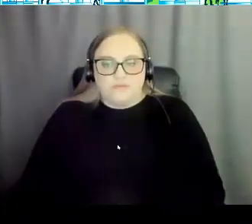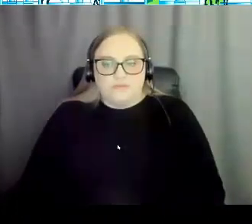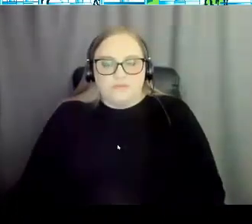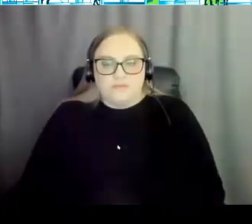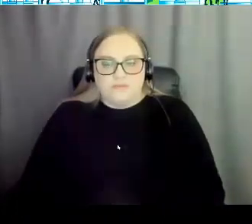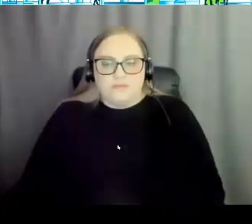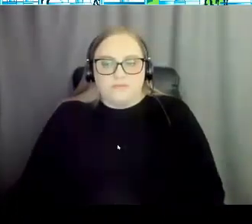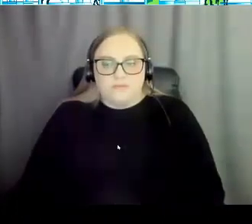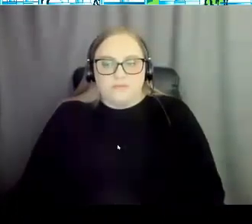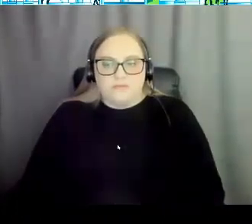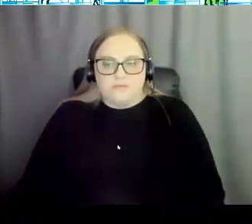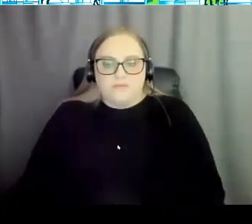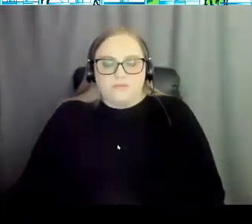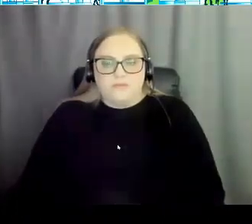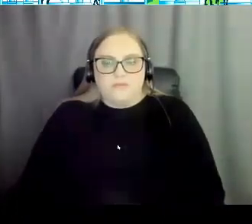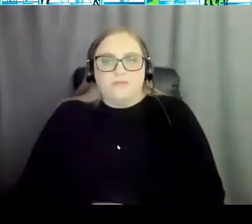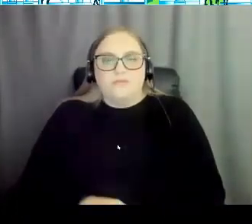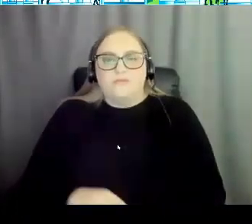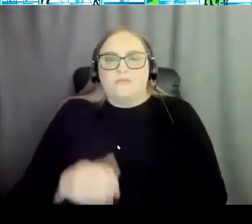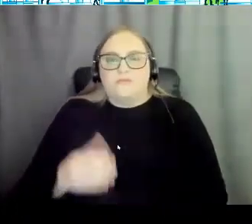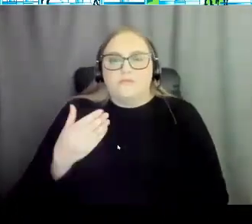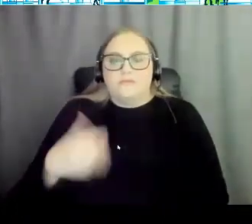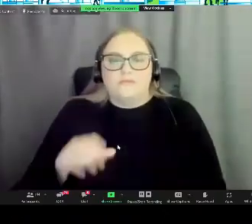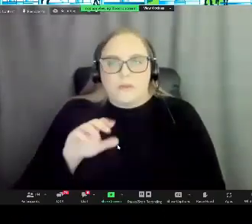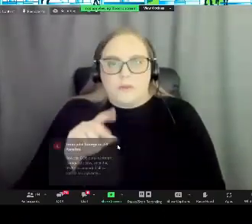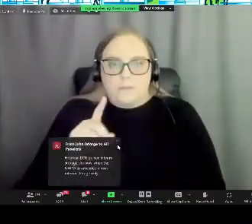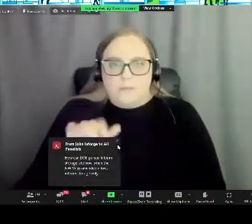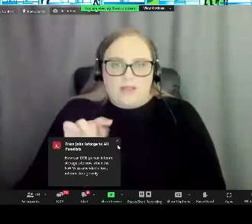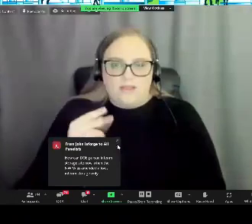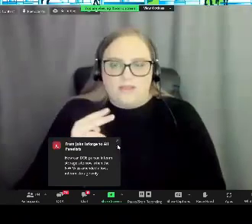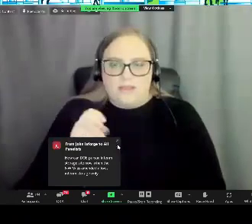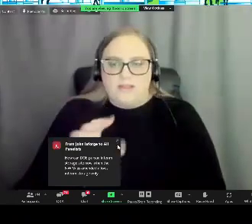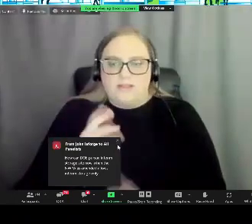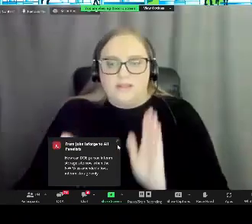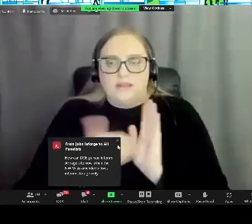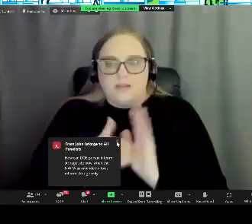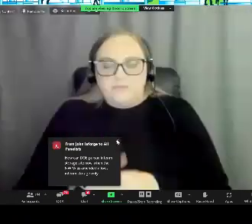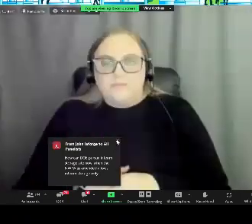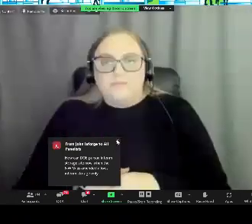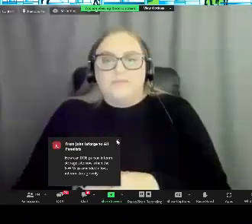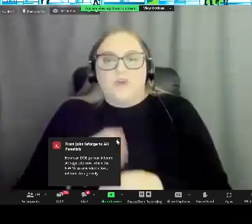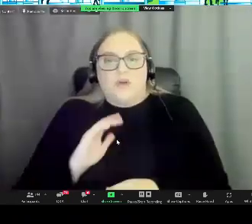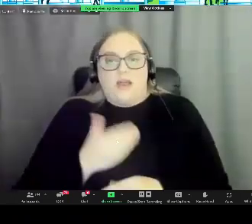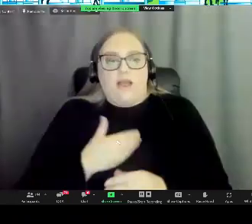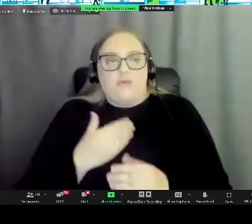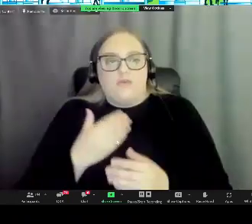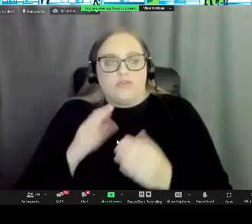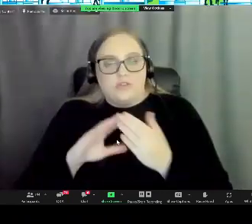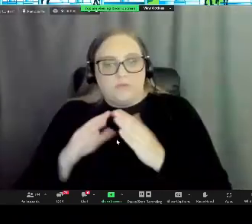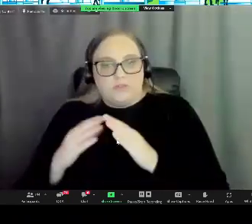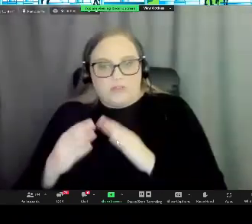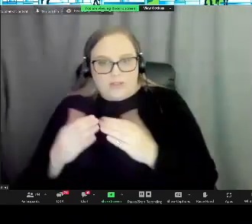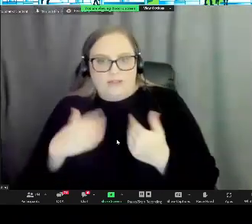Jim Olson, Rensselaer Polytechnic again. Our community has the advantage of having been in the